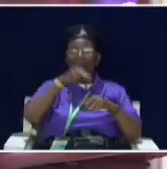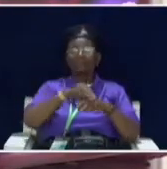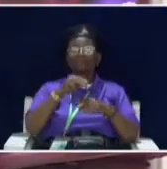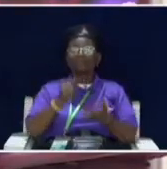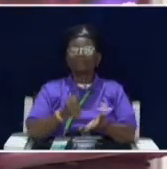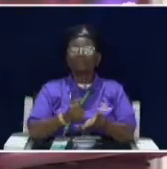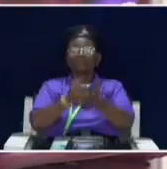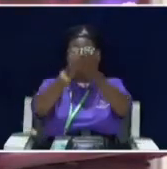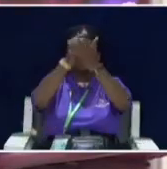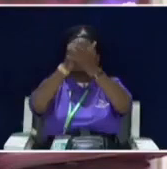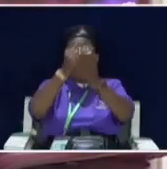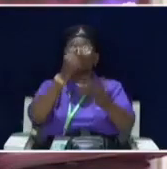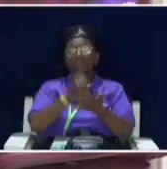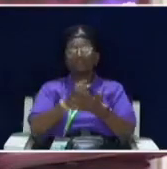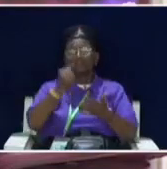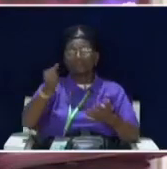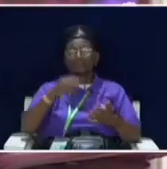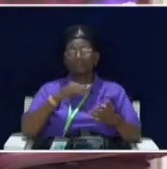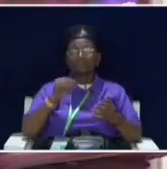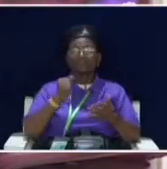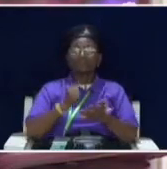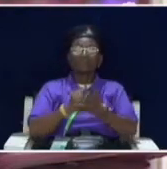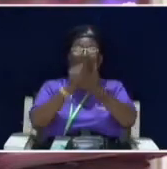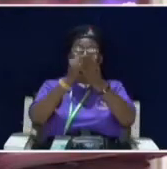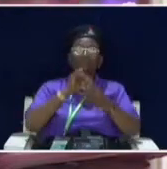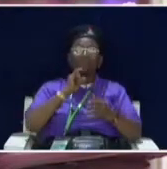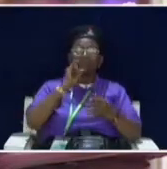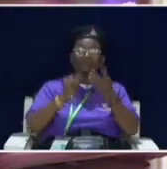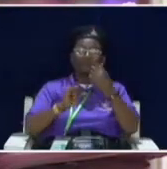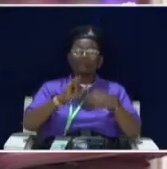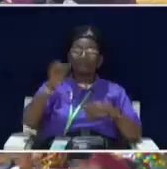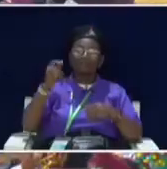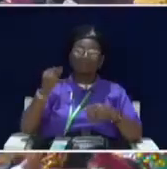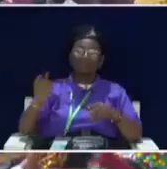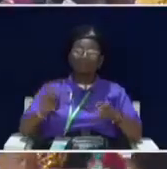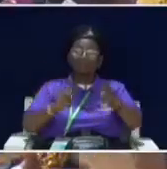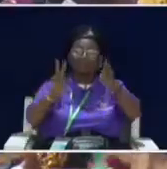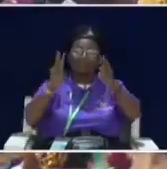Amen. And help is coming the way of somebody